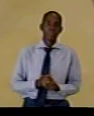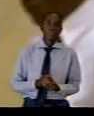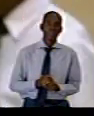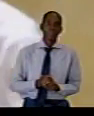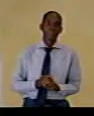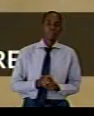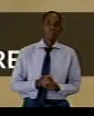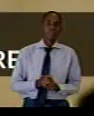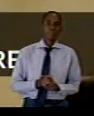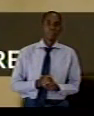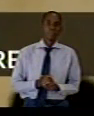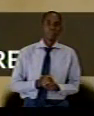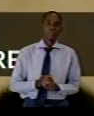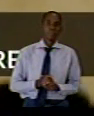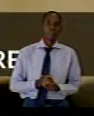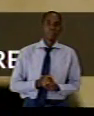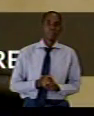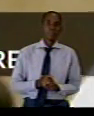180.